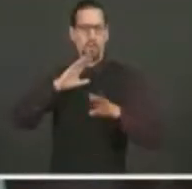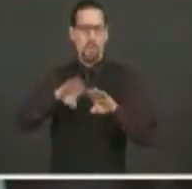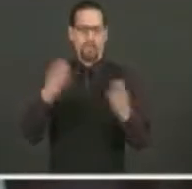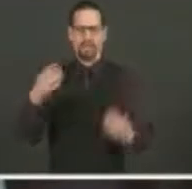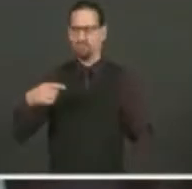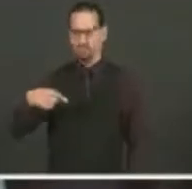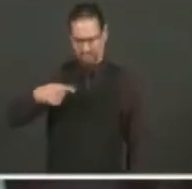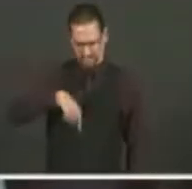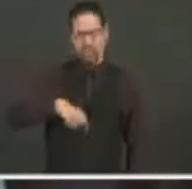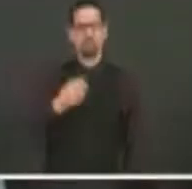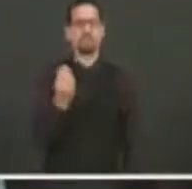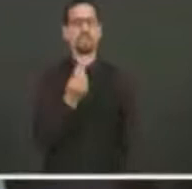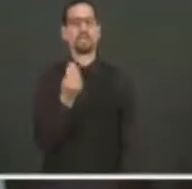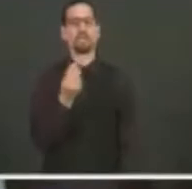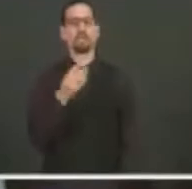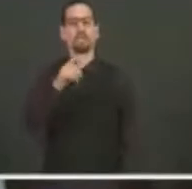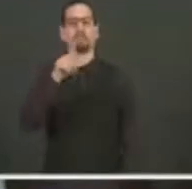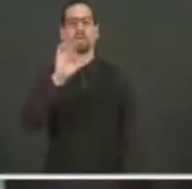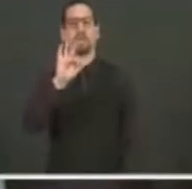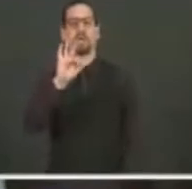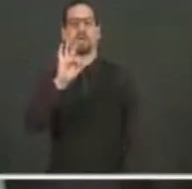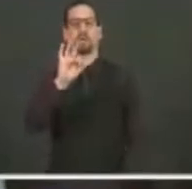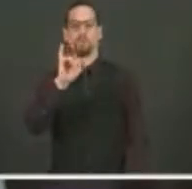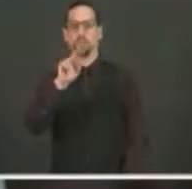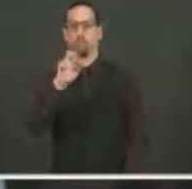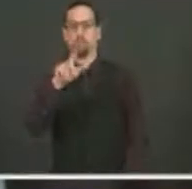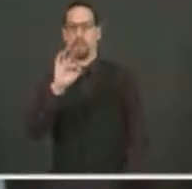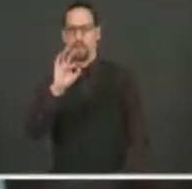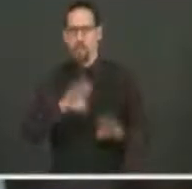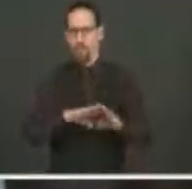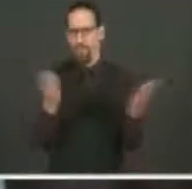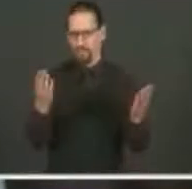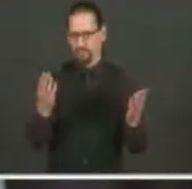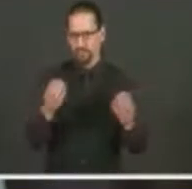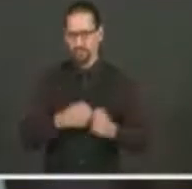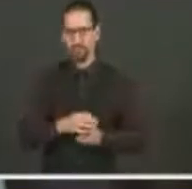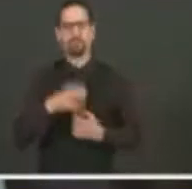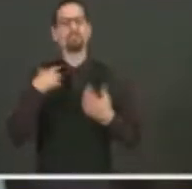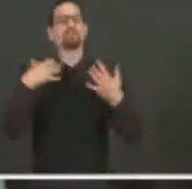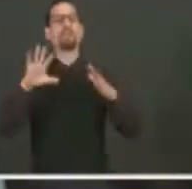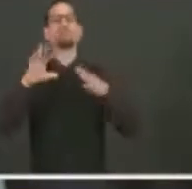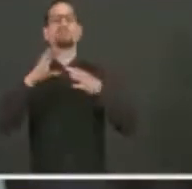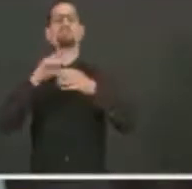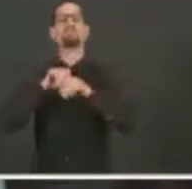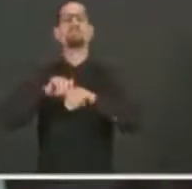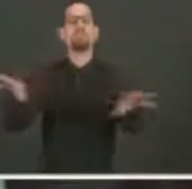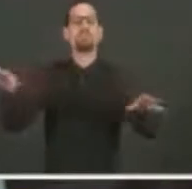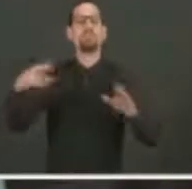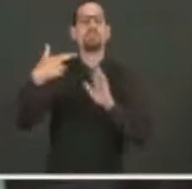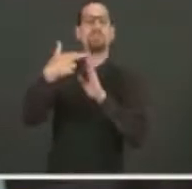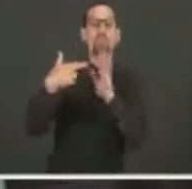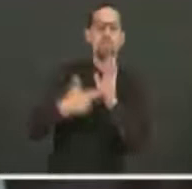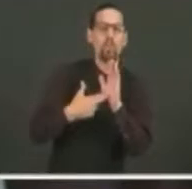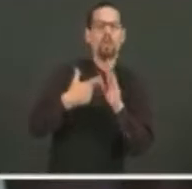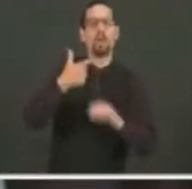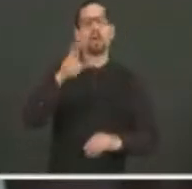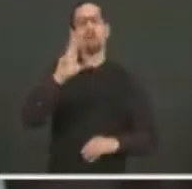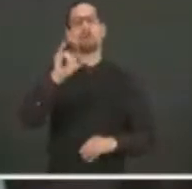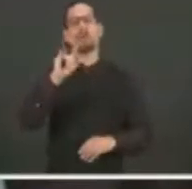29th. We've already released the guidance, and nothing I've said today changes that